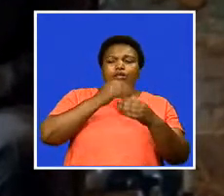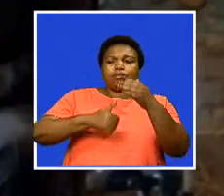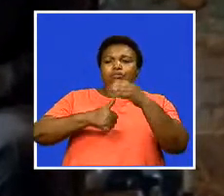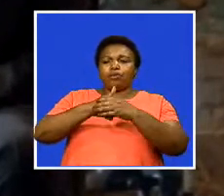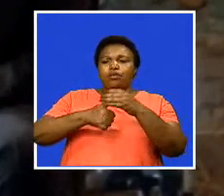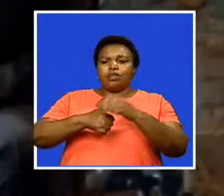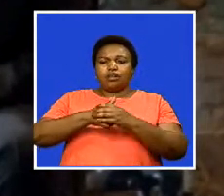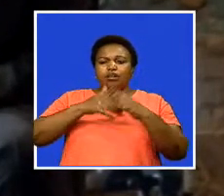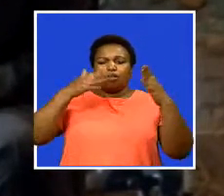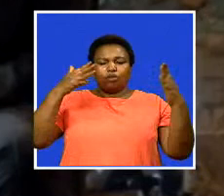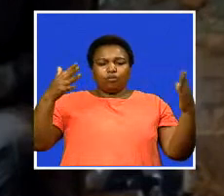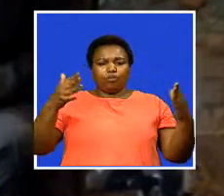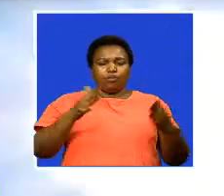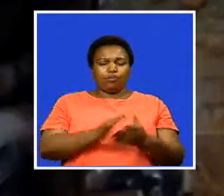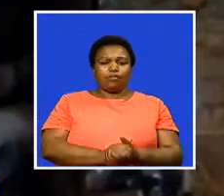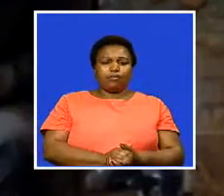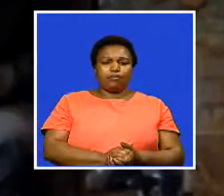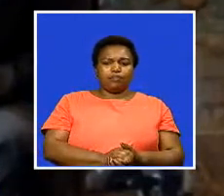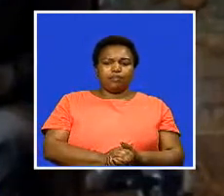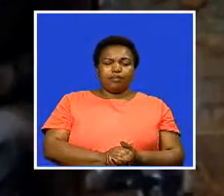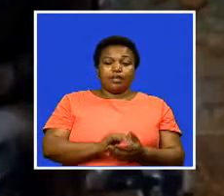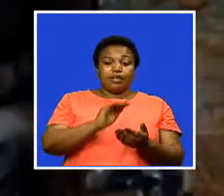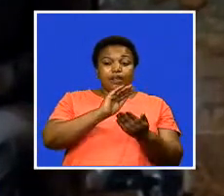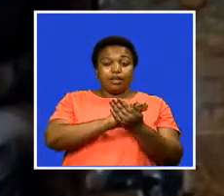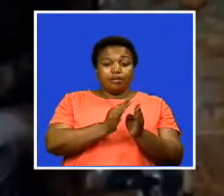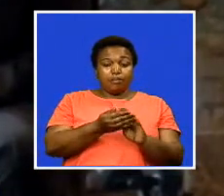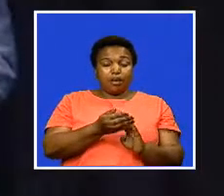kakhulu leyenta ukuthi mhlambe